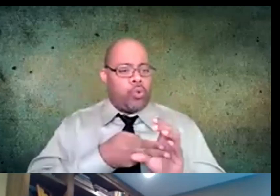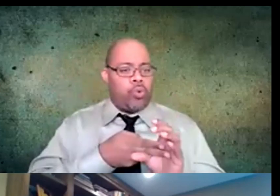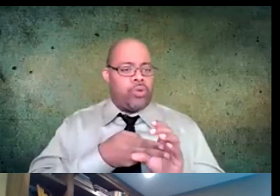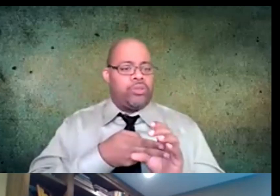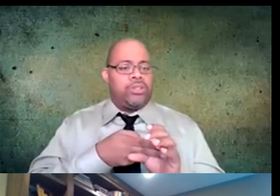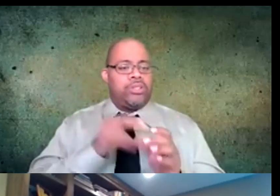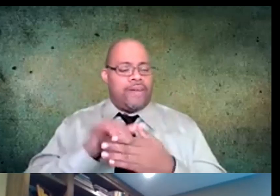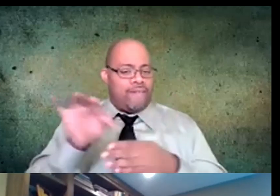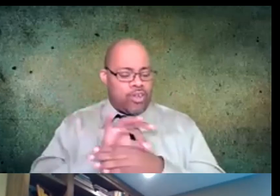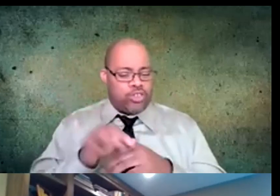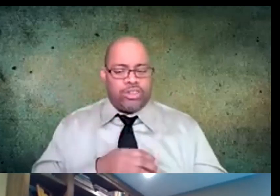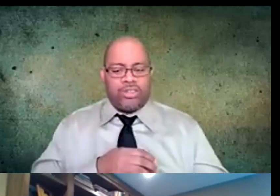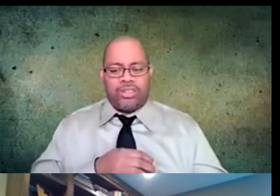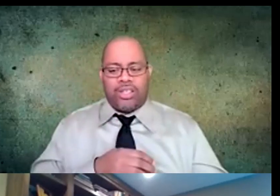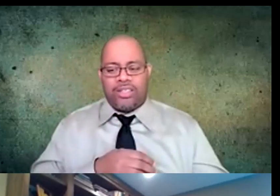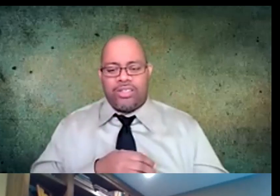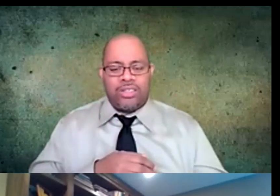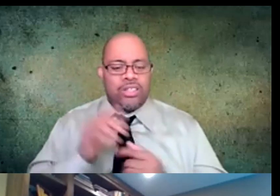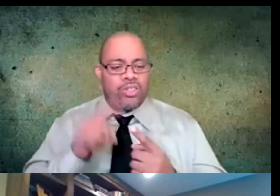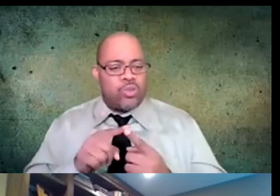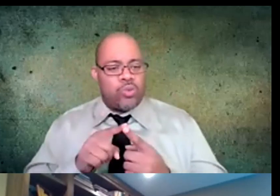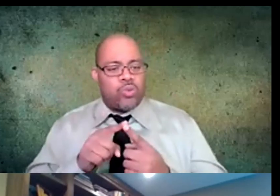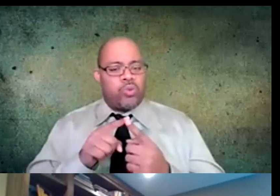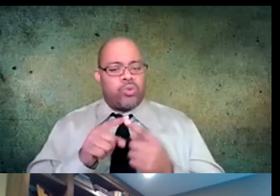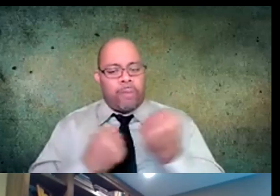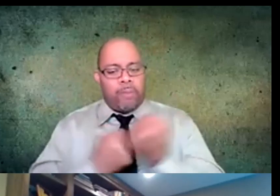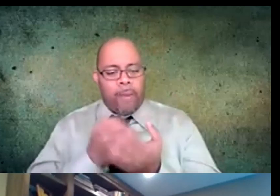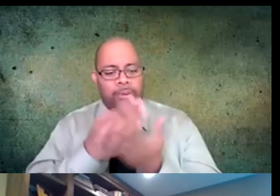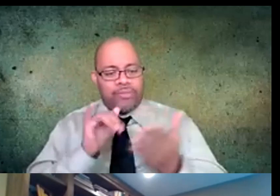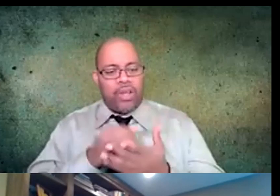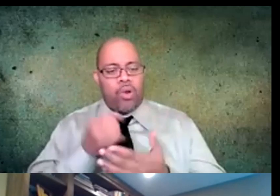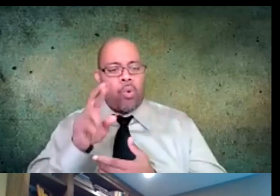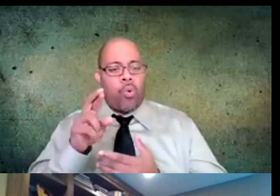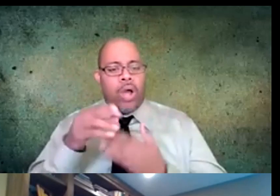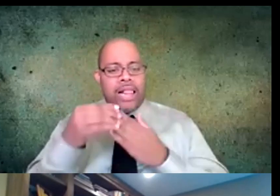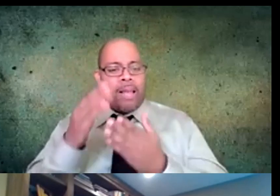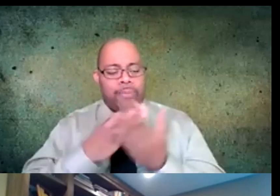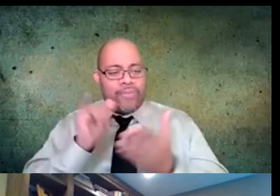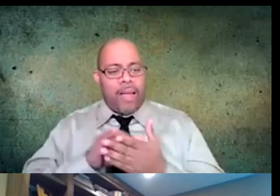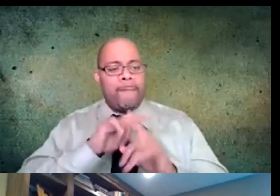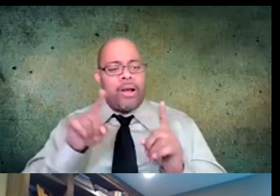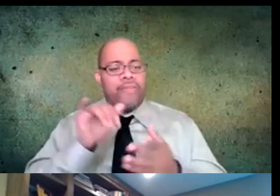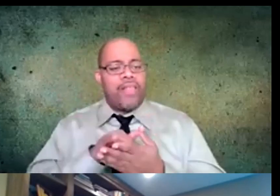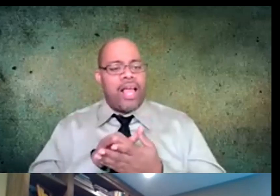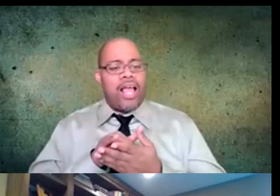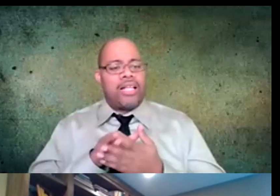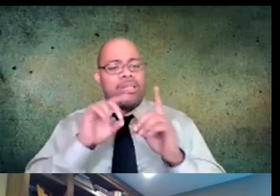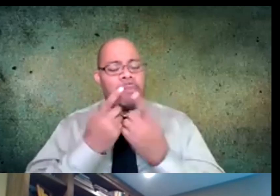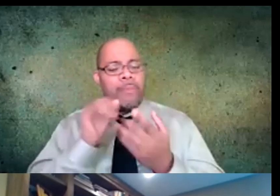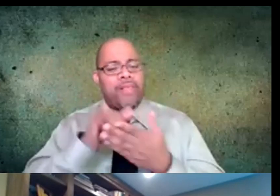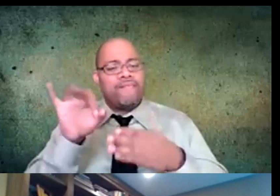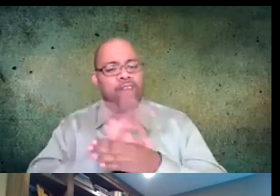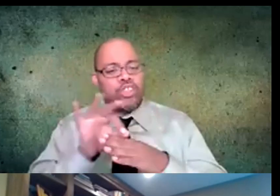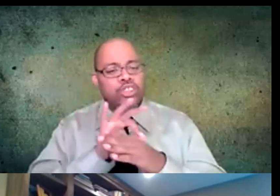acquisition function to support a piece of it or to lead a piece of it. But that department, that function at